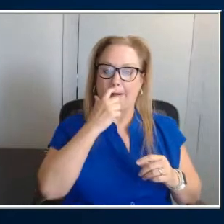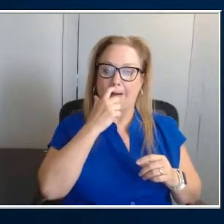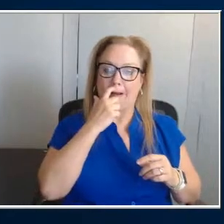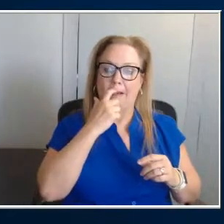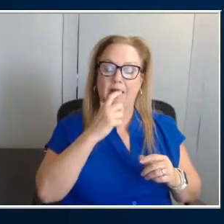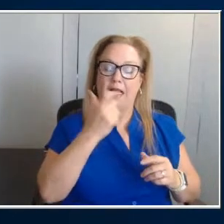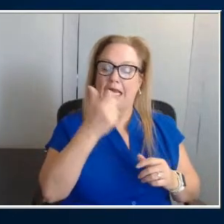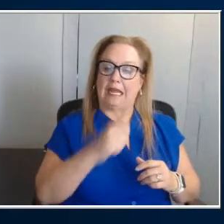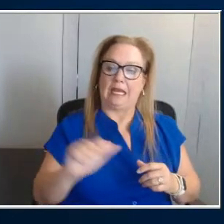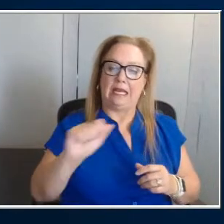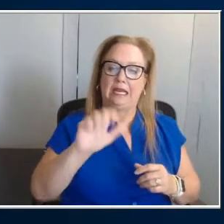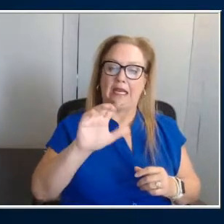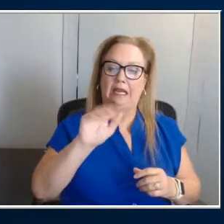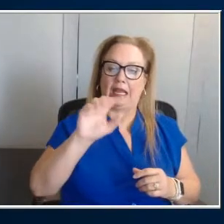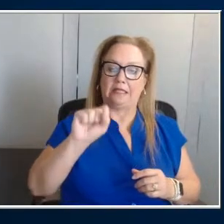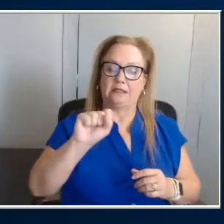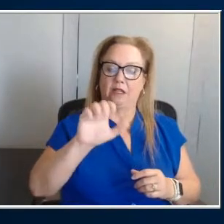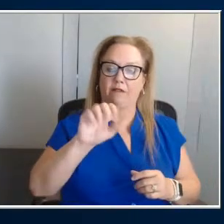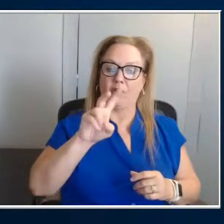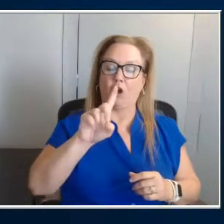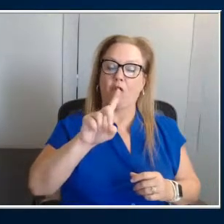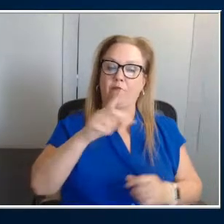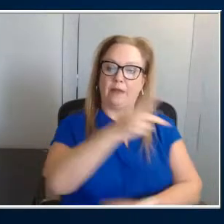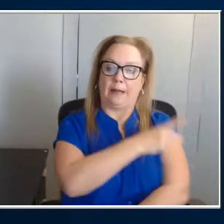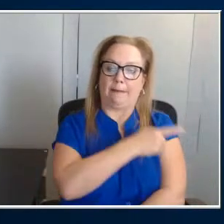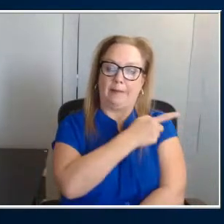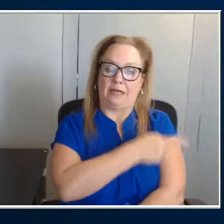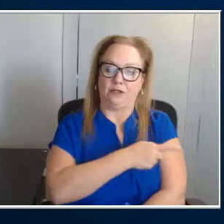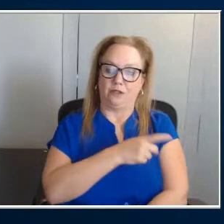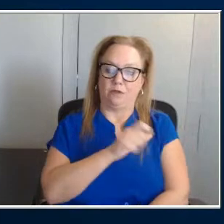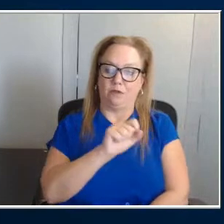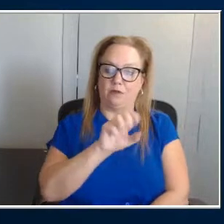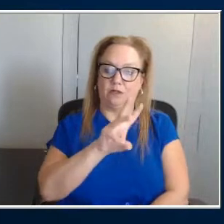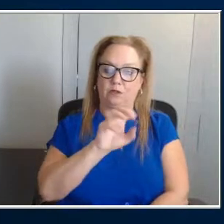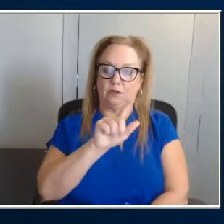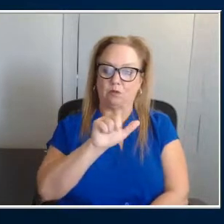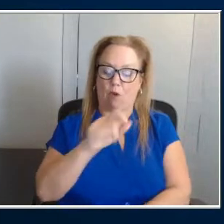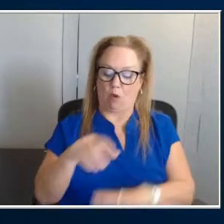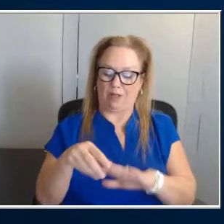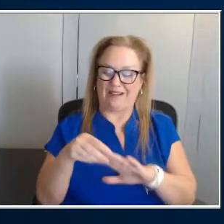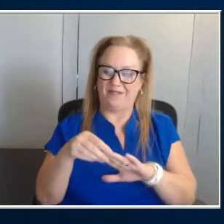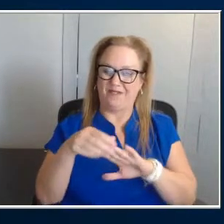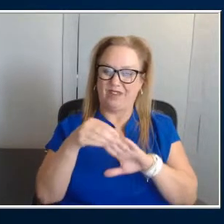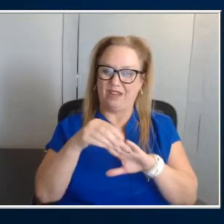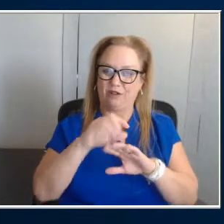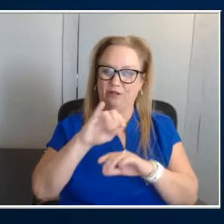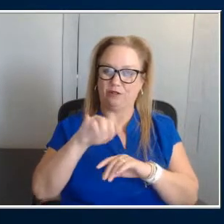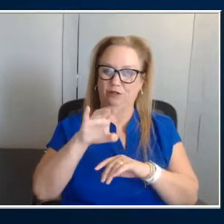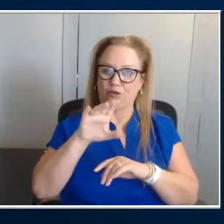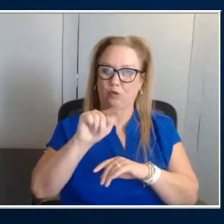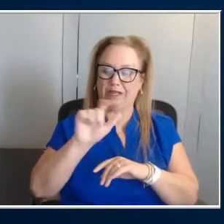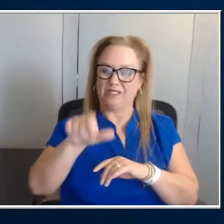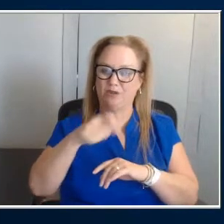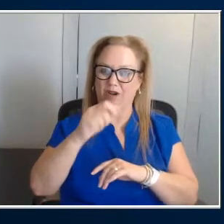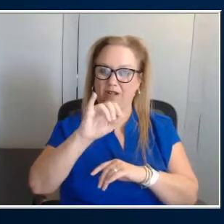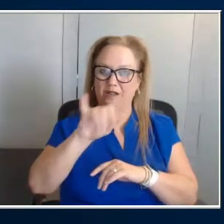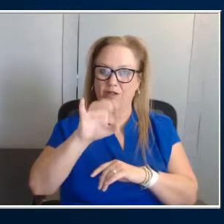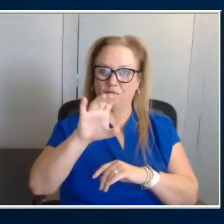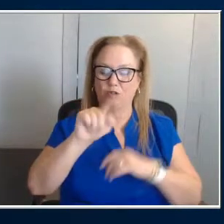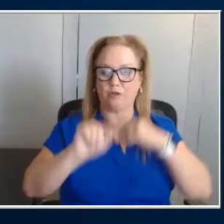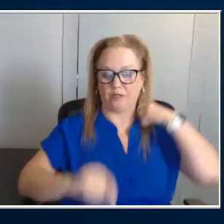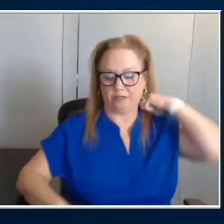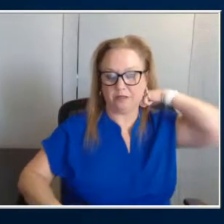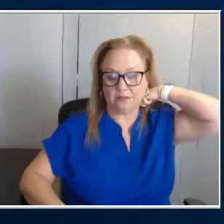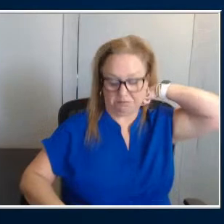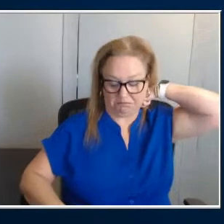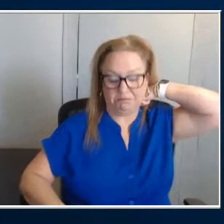cases of COVID patients presenting with swollen finger joints or other joints? I believe that we have seen